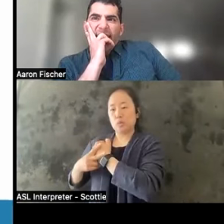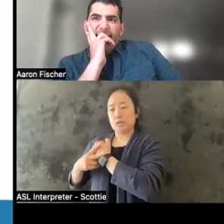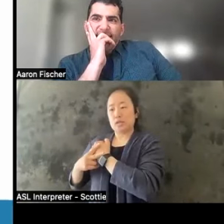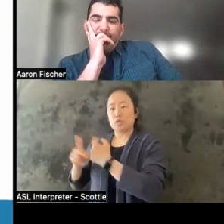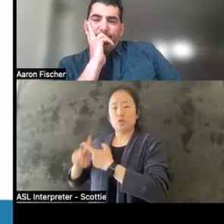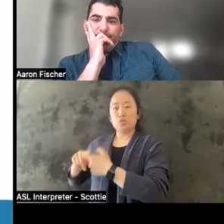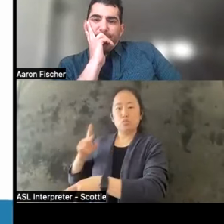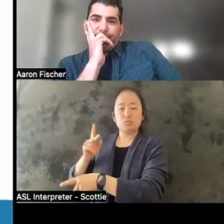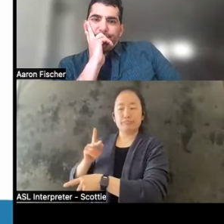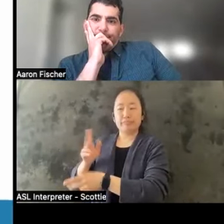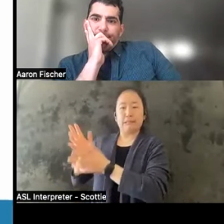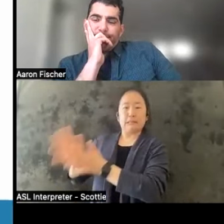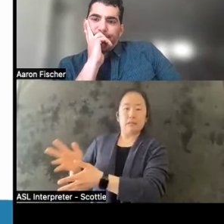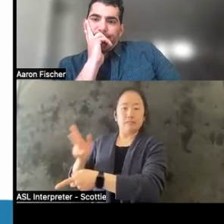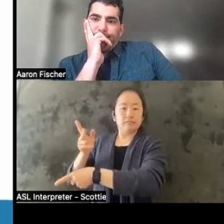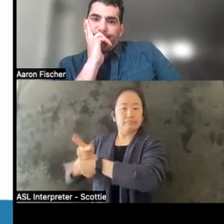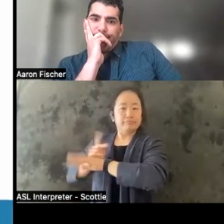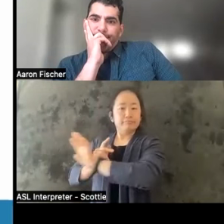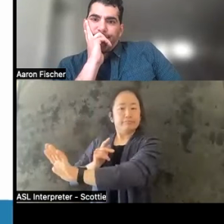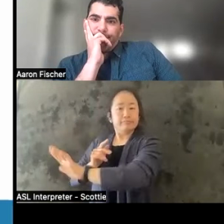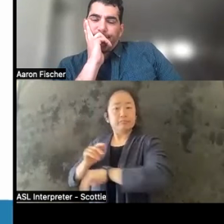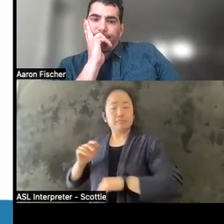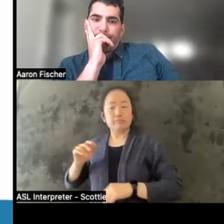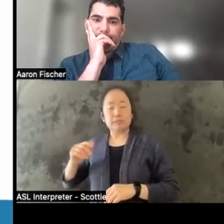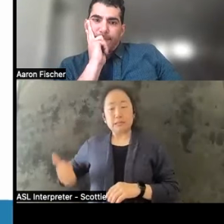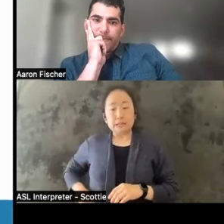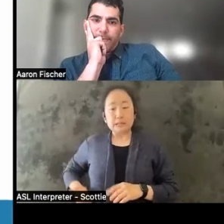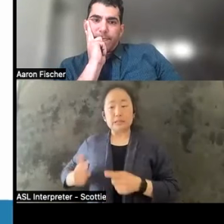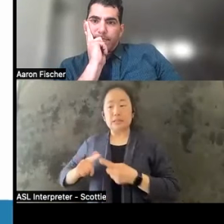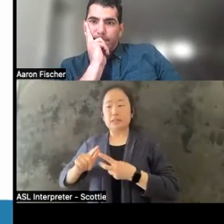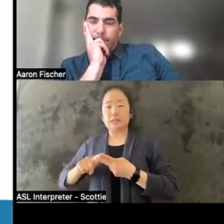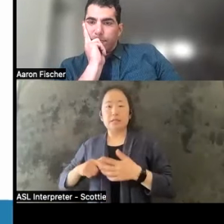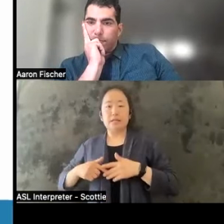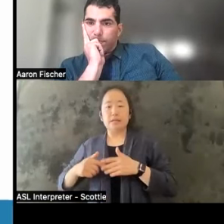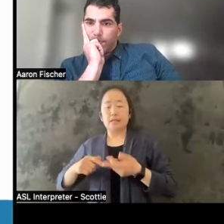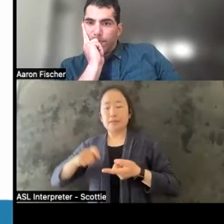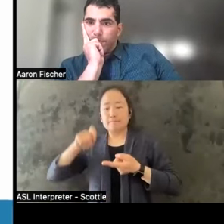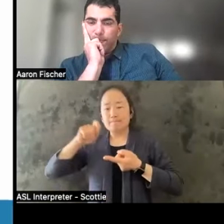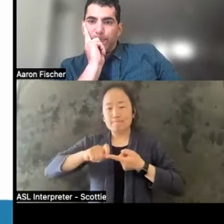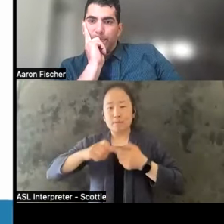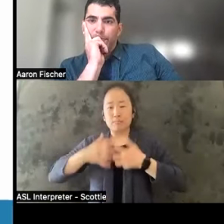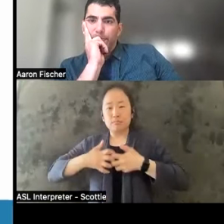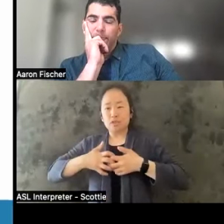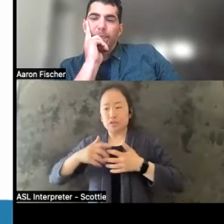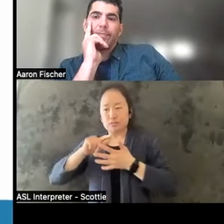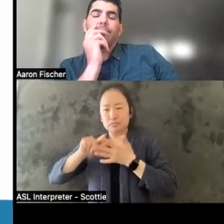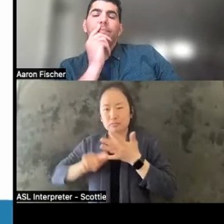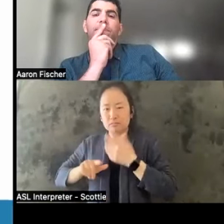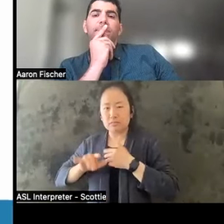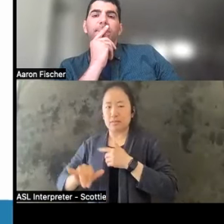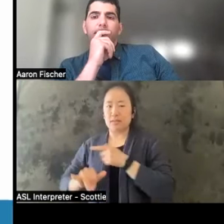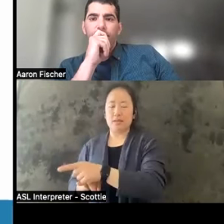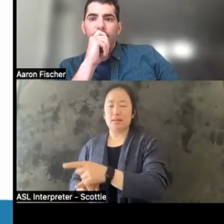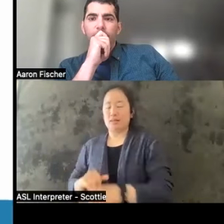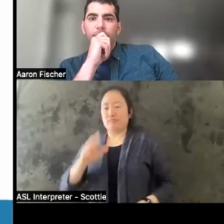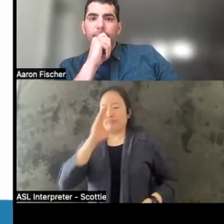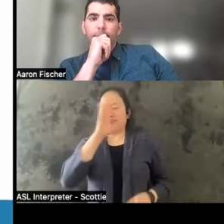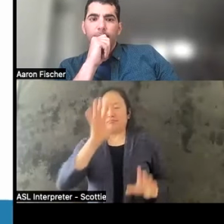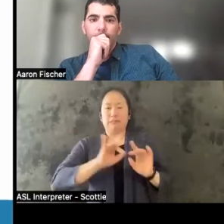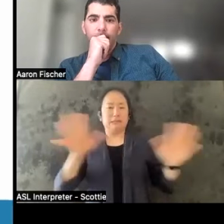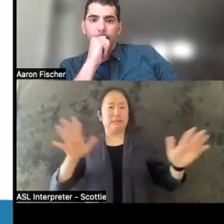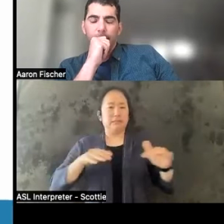and keeping the management tools that the person has, very straightforward accommodation, lots